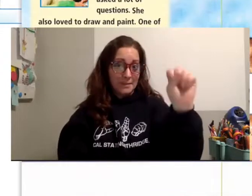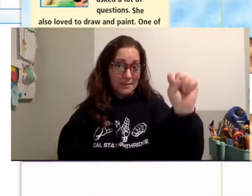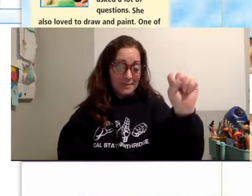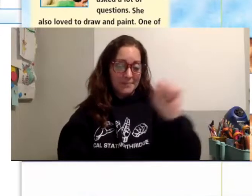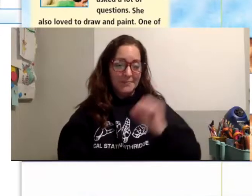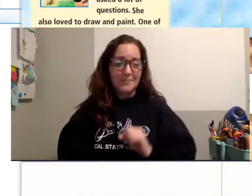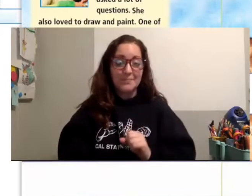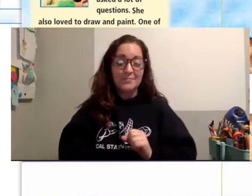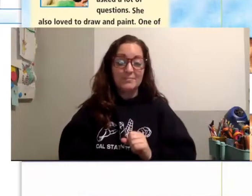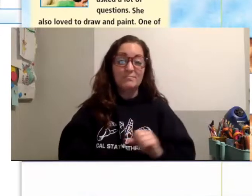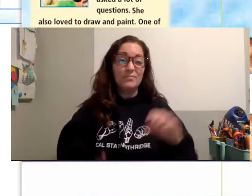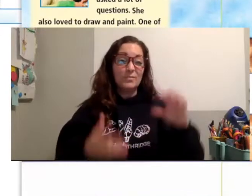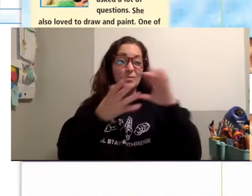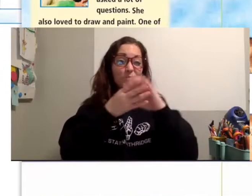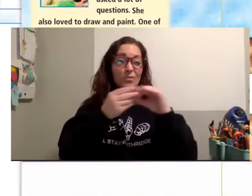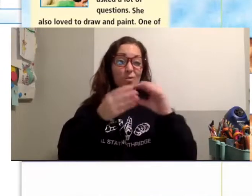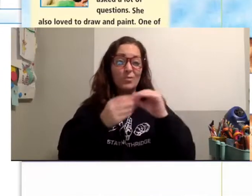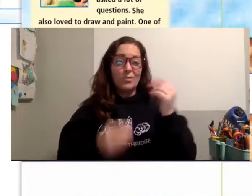Gibbons.